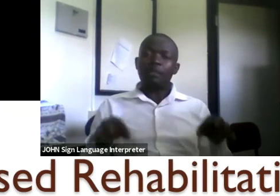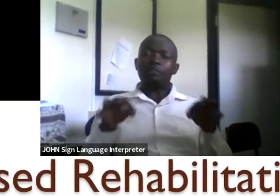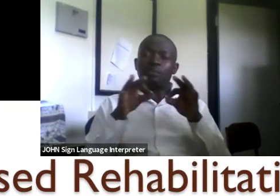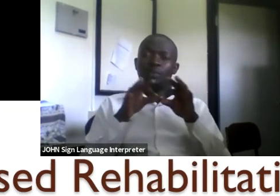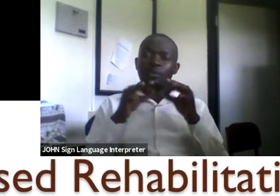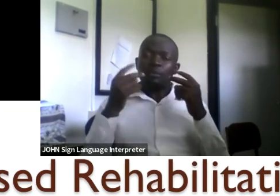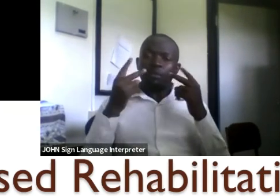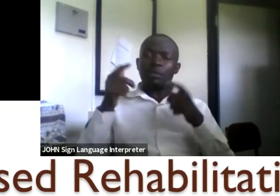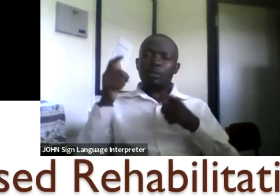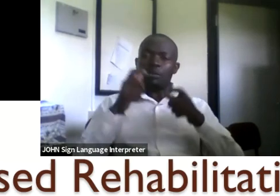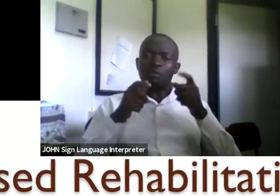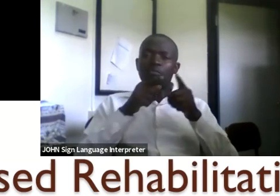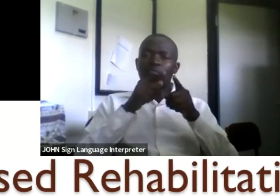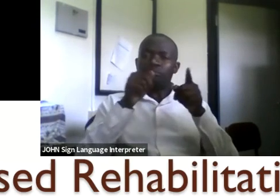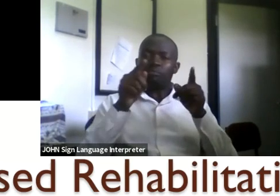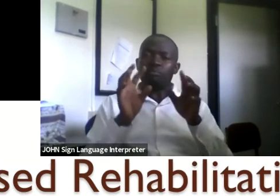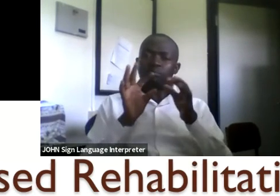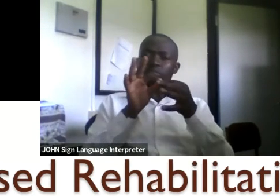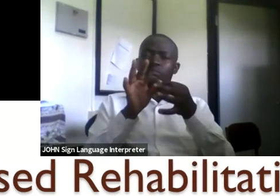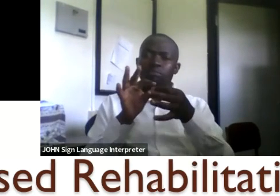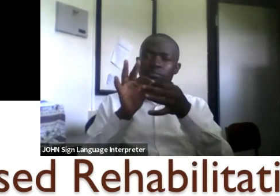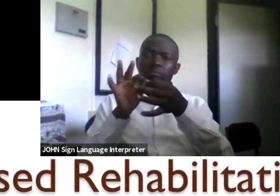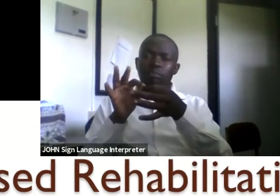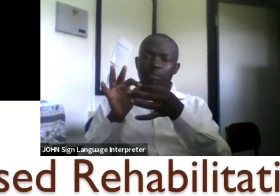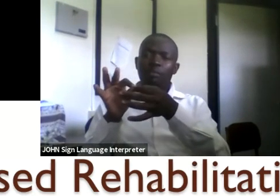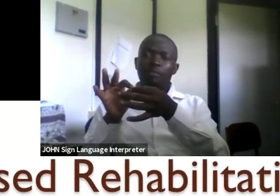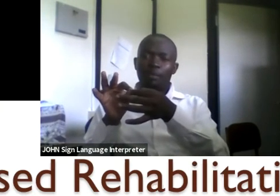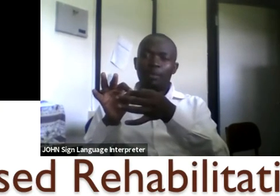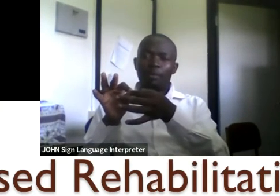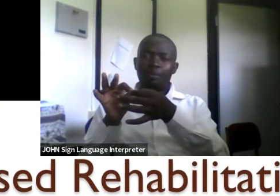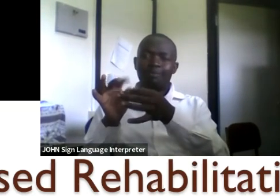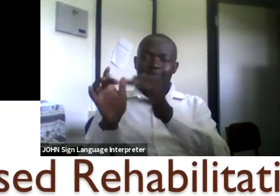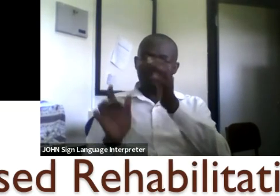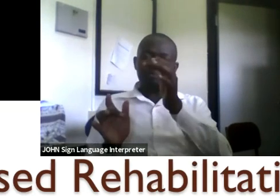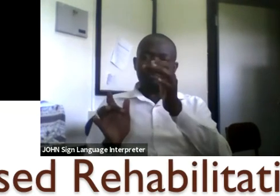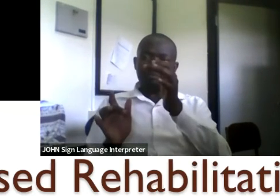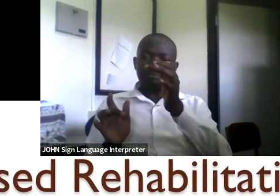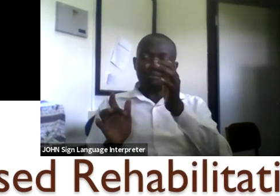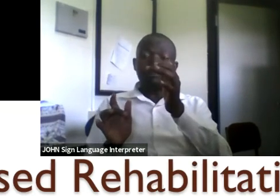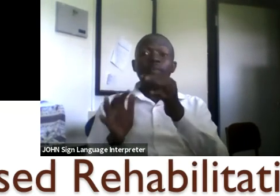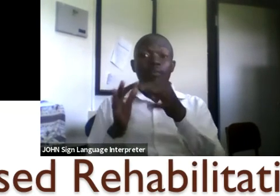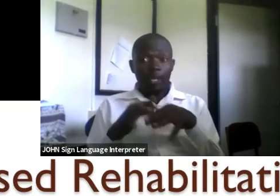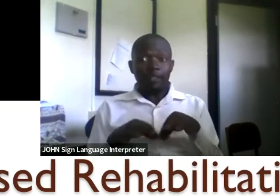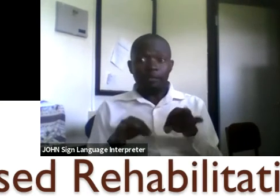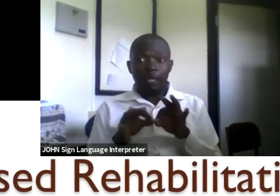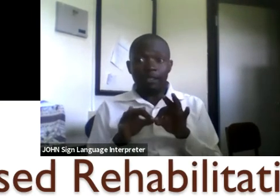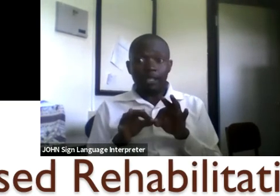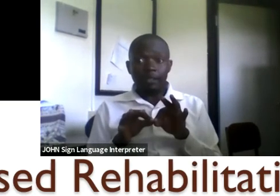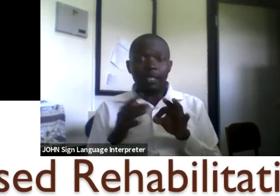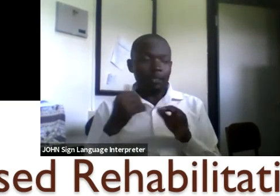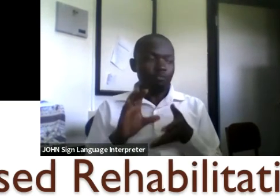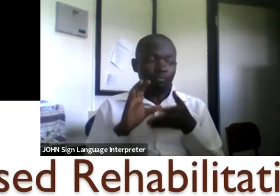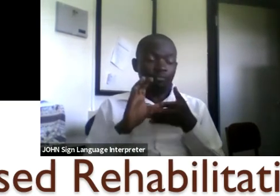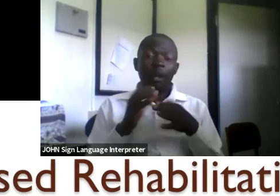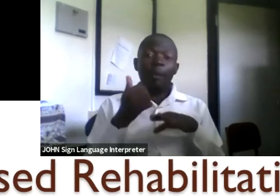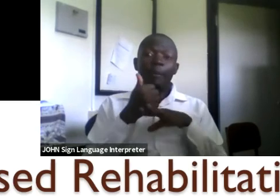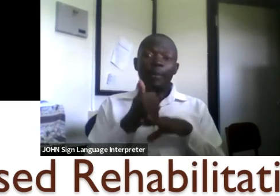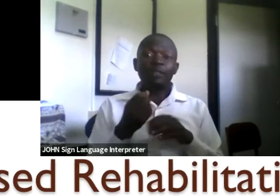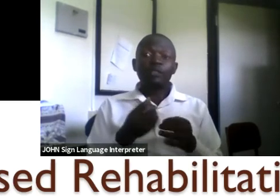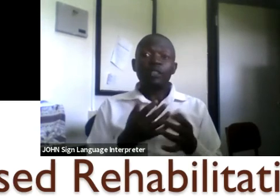that, you know, it matters and there is investment based on the numbers, which CBR could